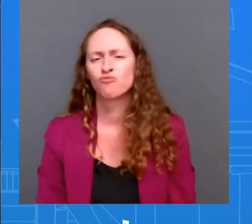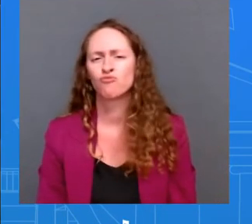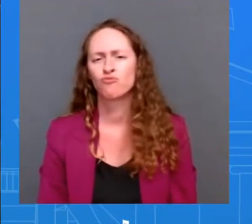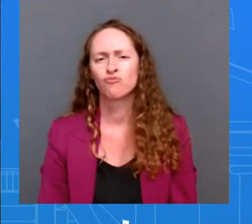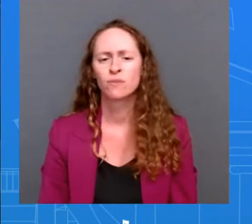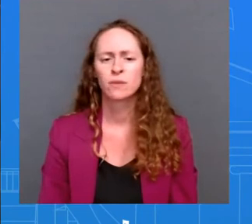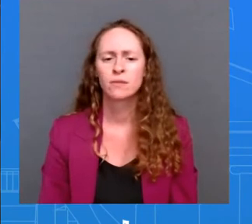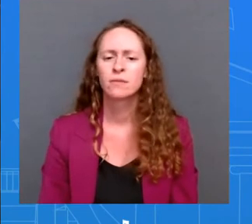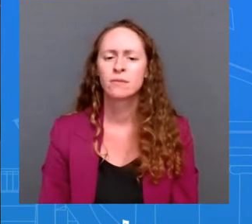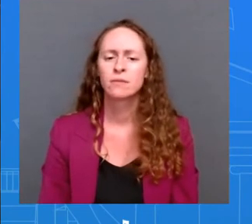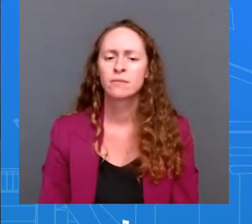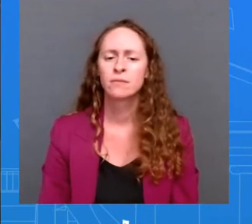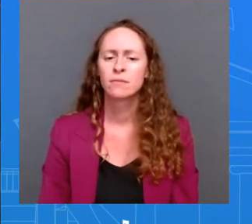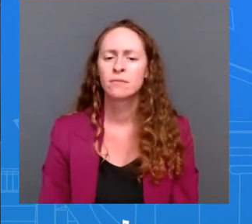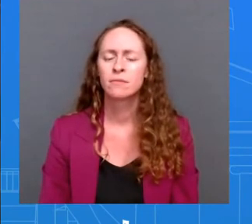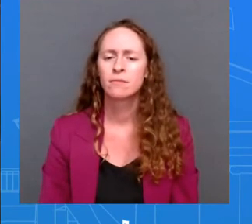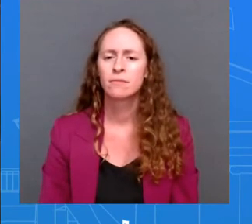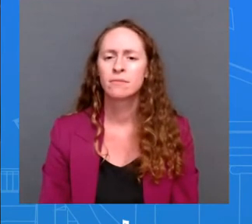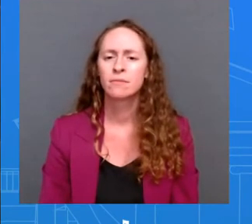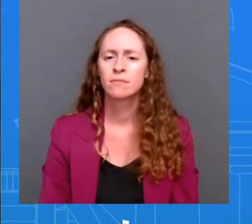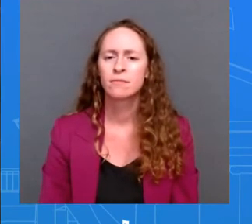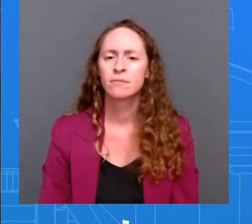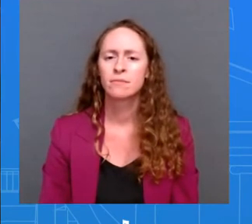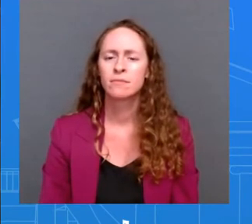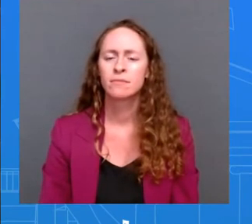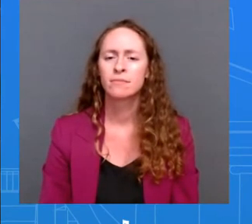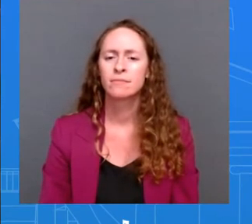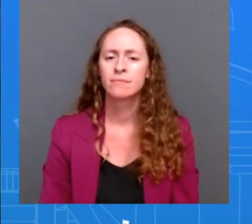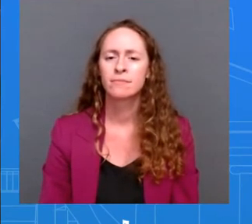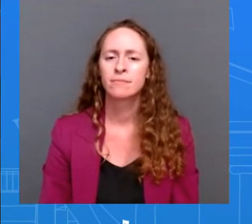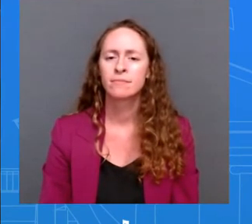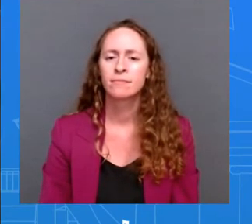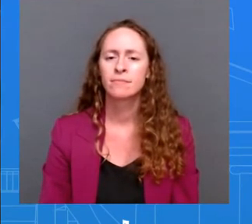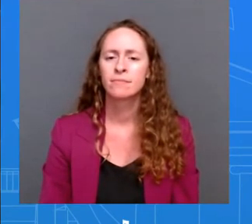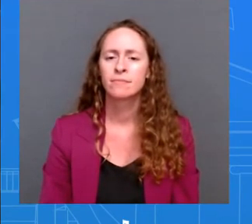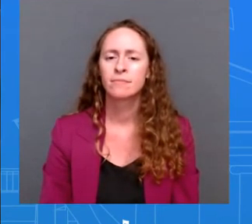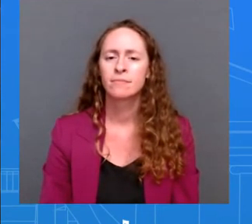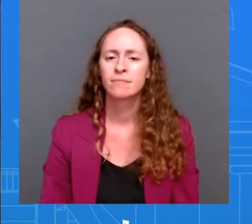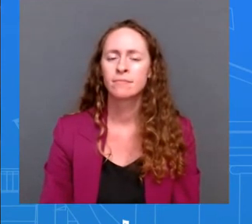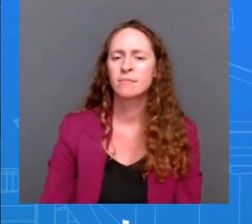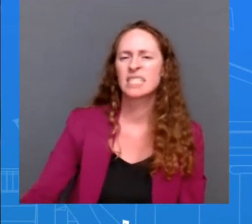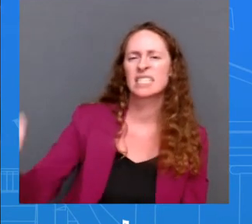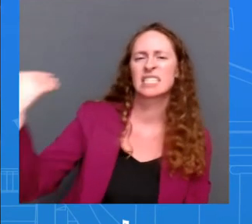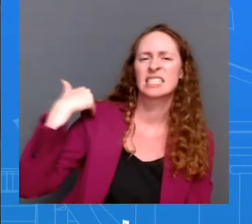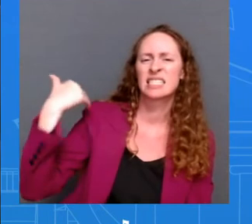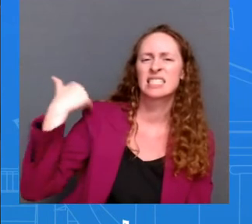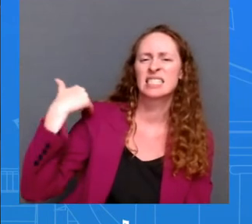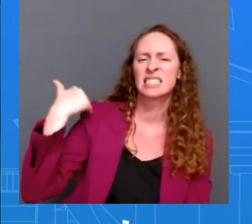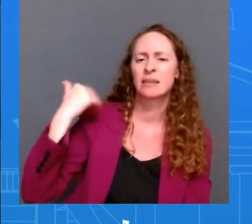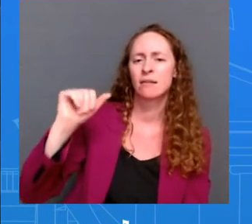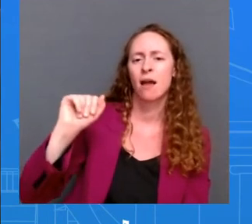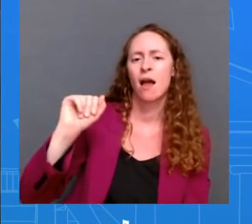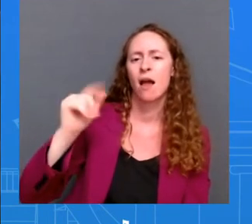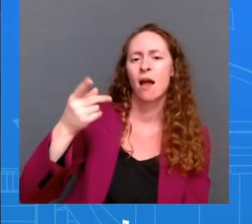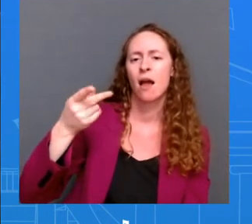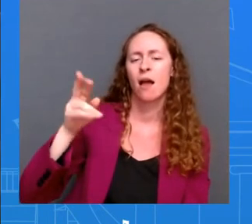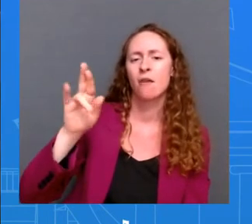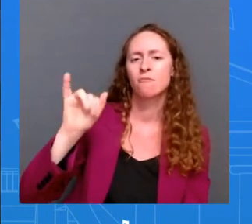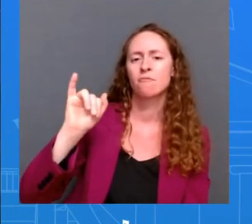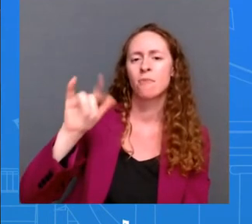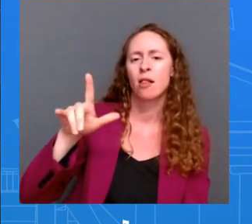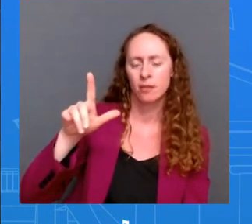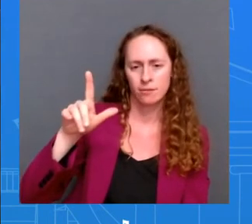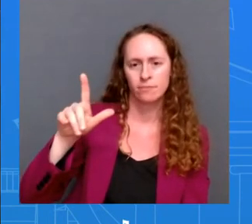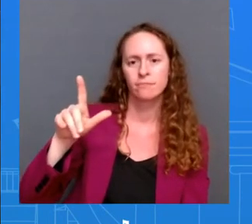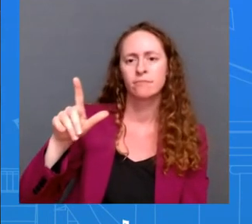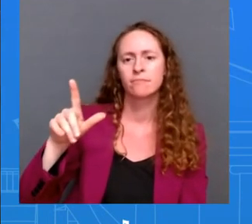in April when the leadership of the Senate Judiciary Committee, Senators Durbin and Grassley, expressed concerns about him. Obviously, this